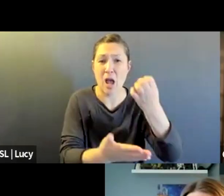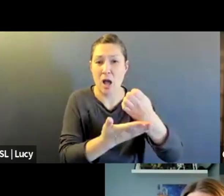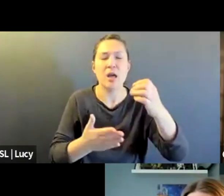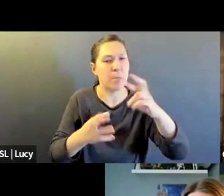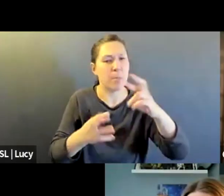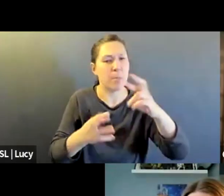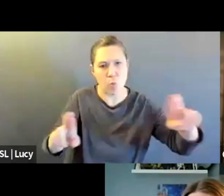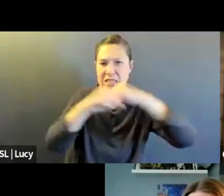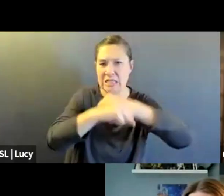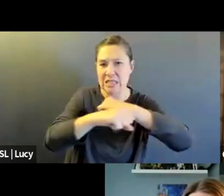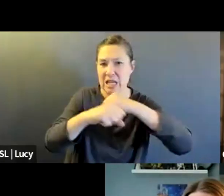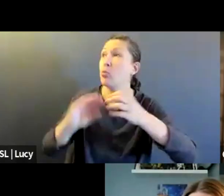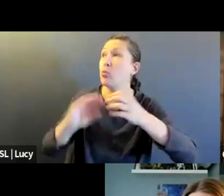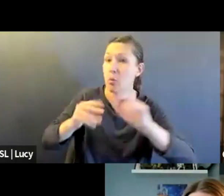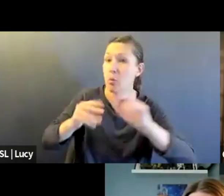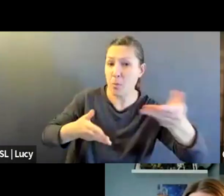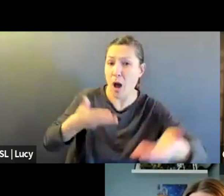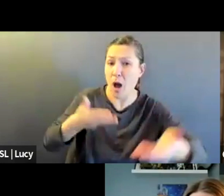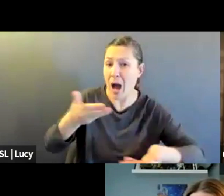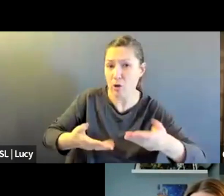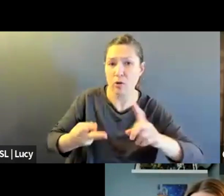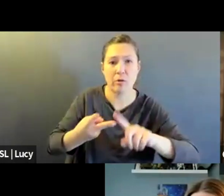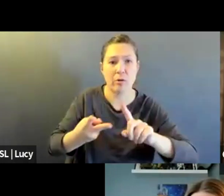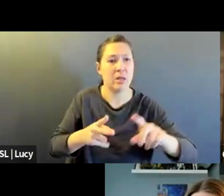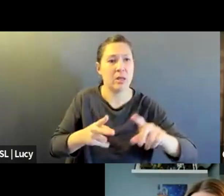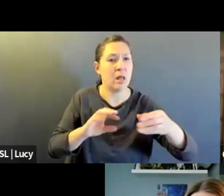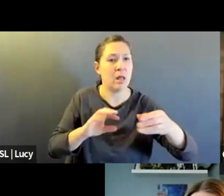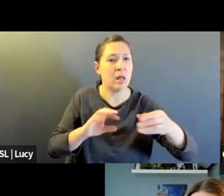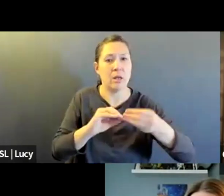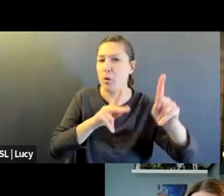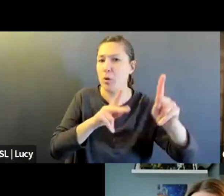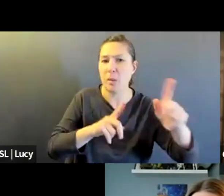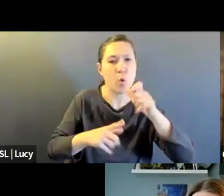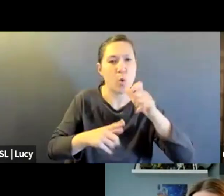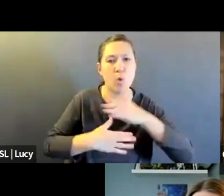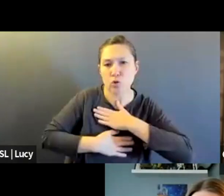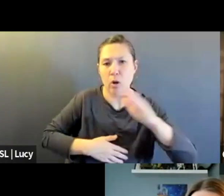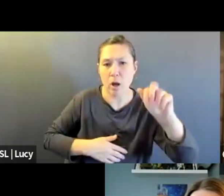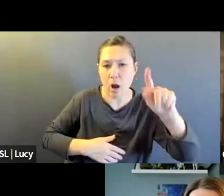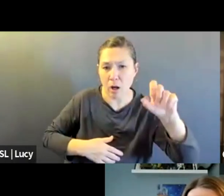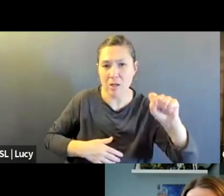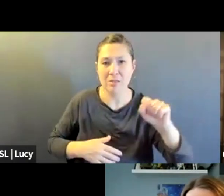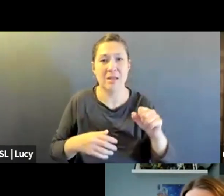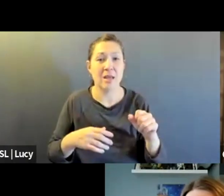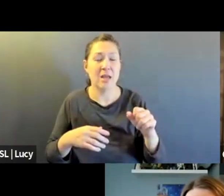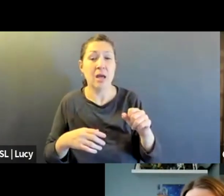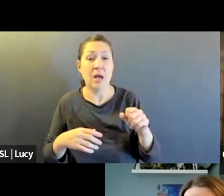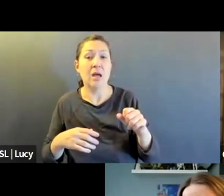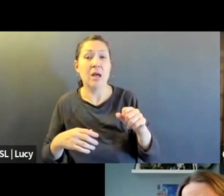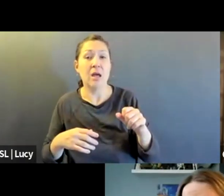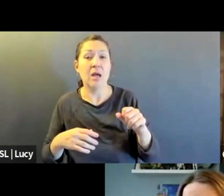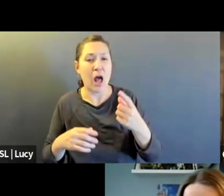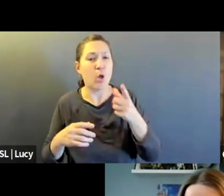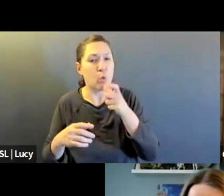We employ this amount of people. And so telling people who advocate, like in our end, if we know that it's easier